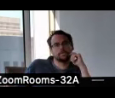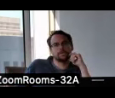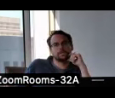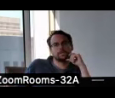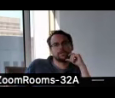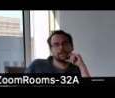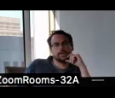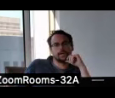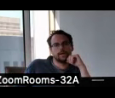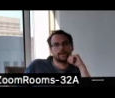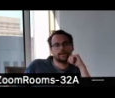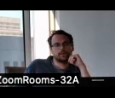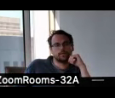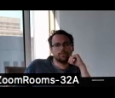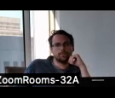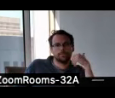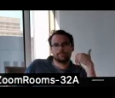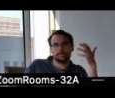pursue